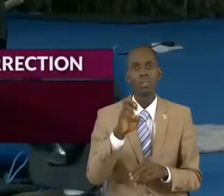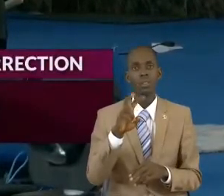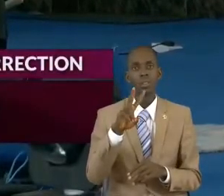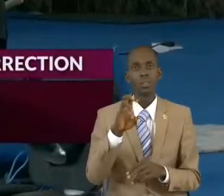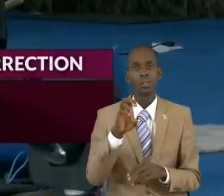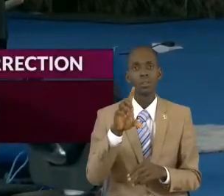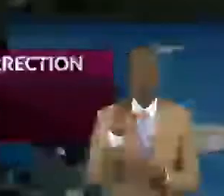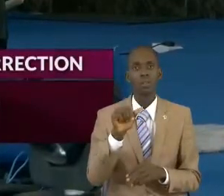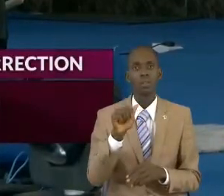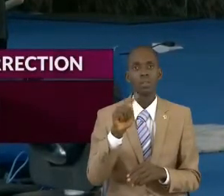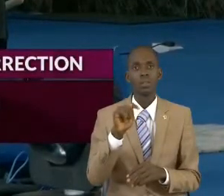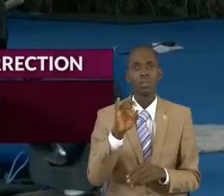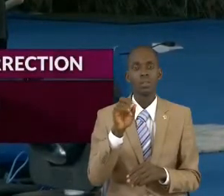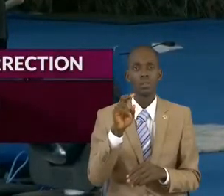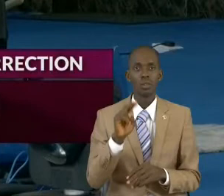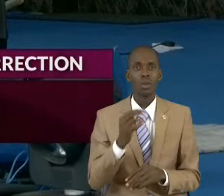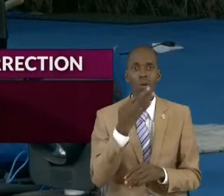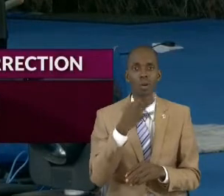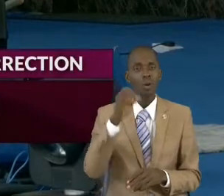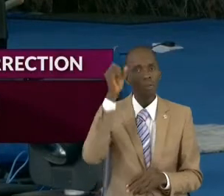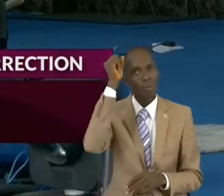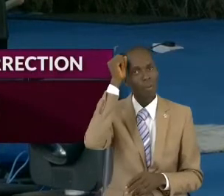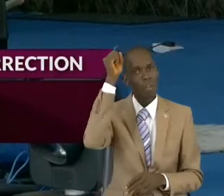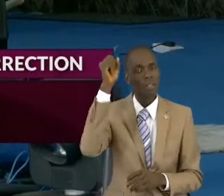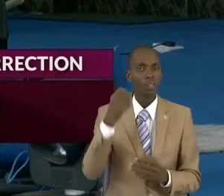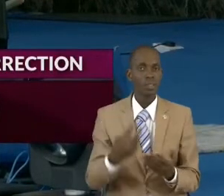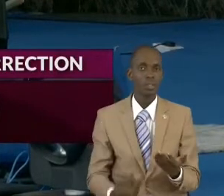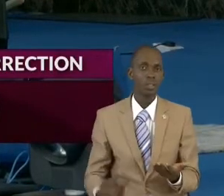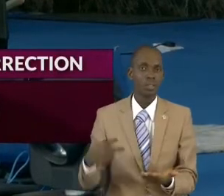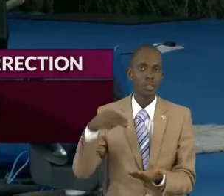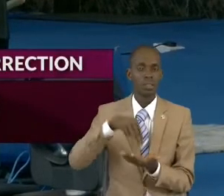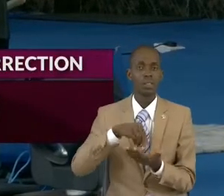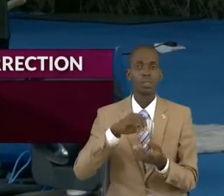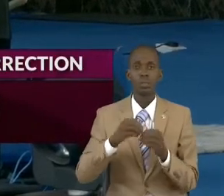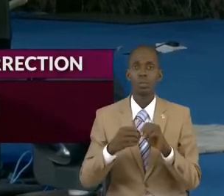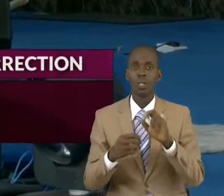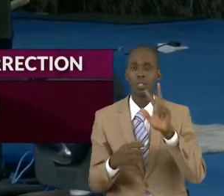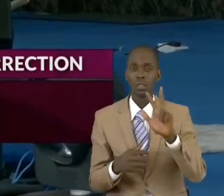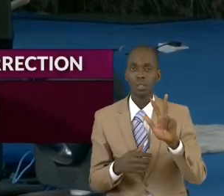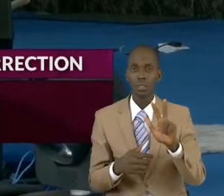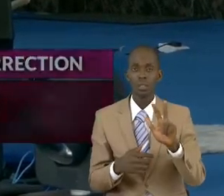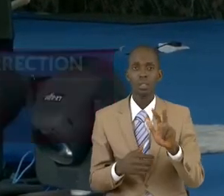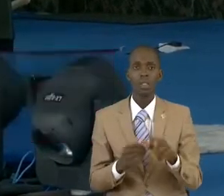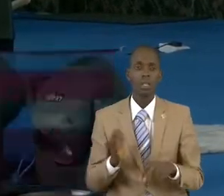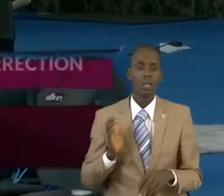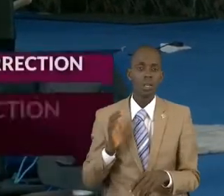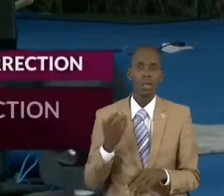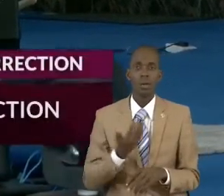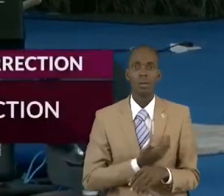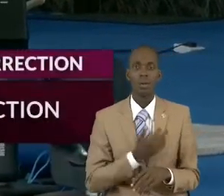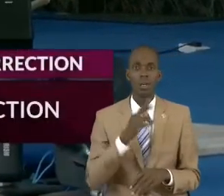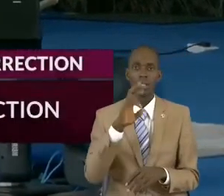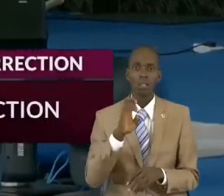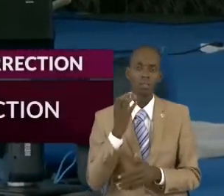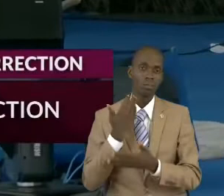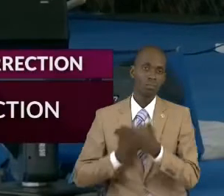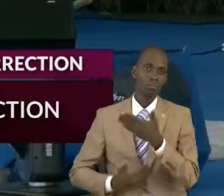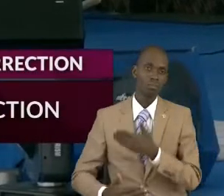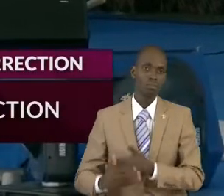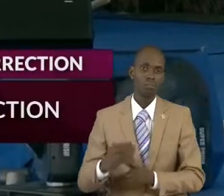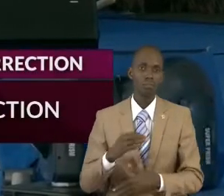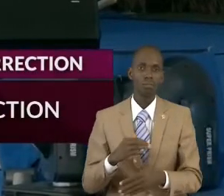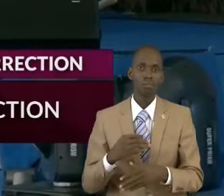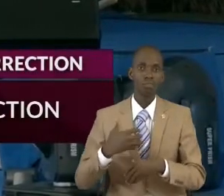his resurrection. And then number three, our regeneration through